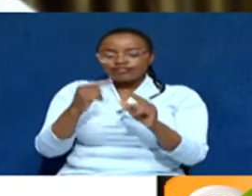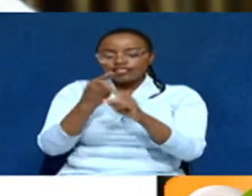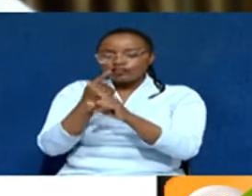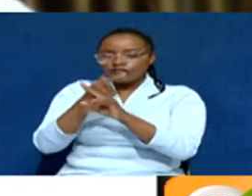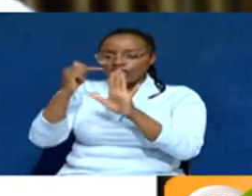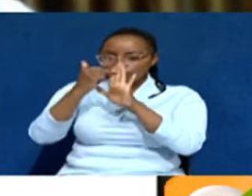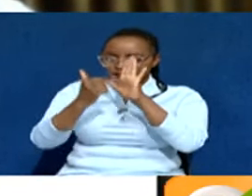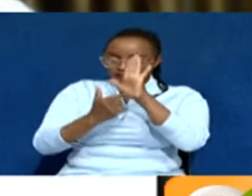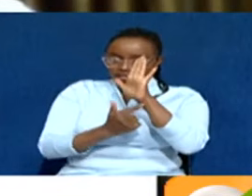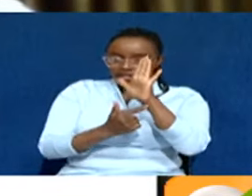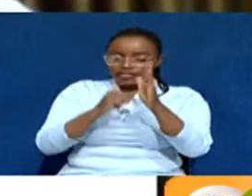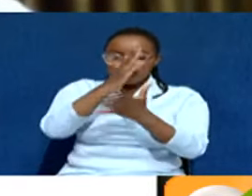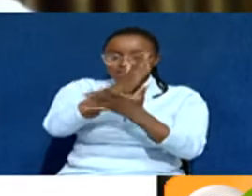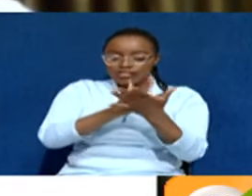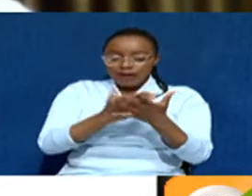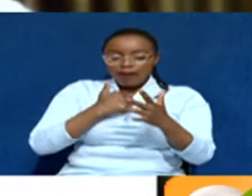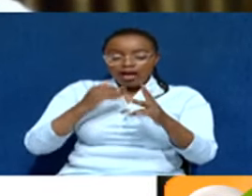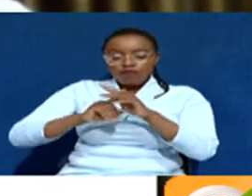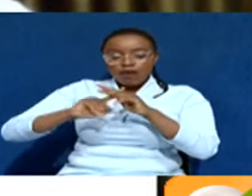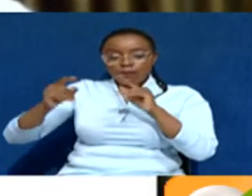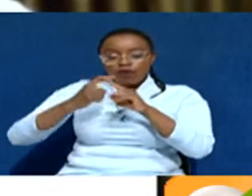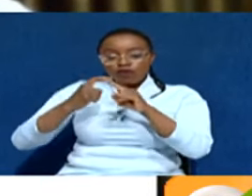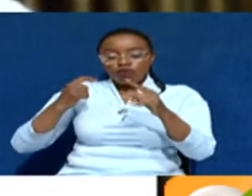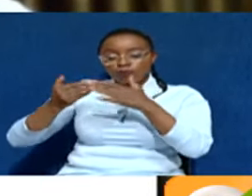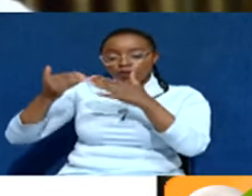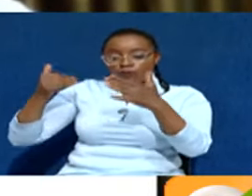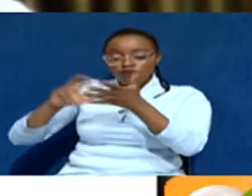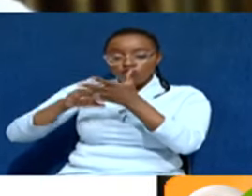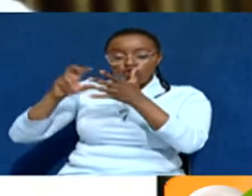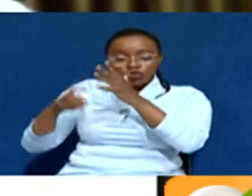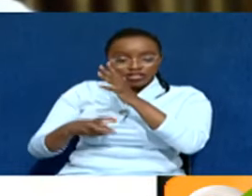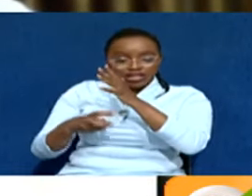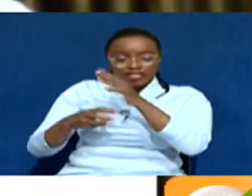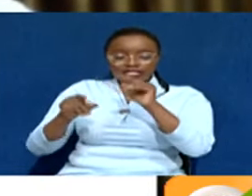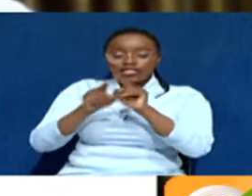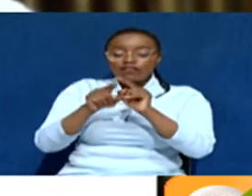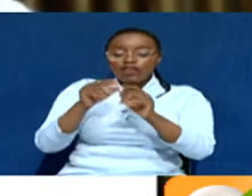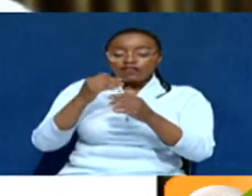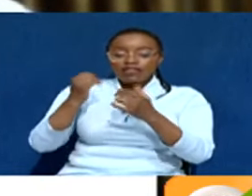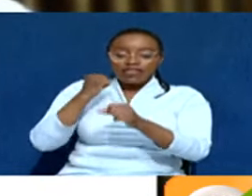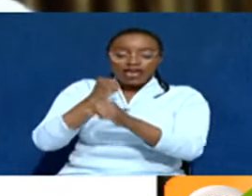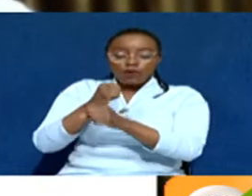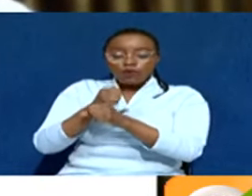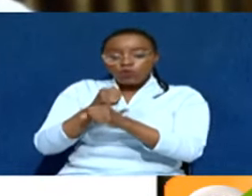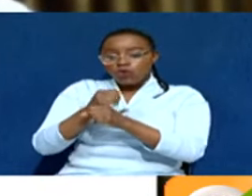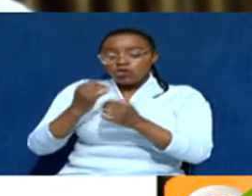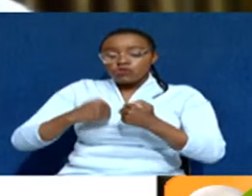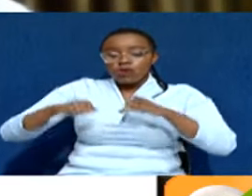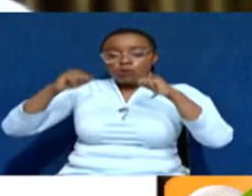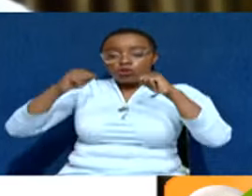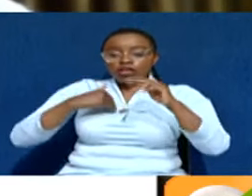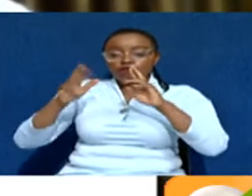factors, some of them are run away from their previous contracts, and employers have reported these Kenyan workers